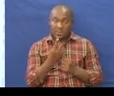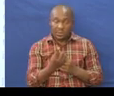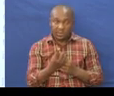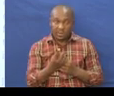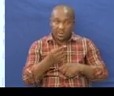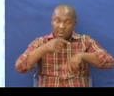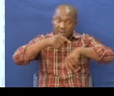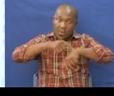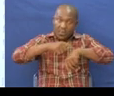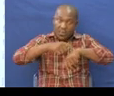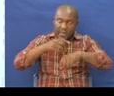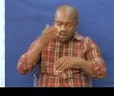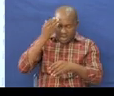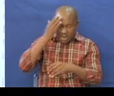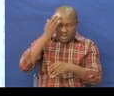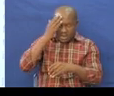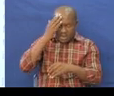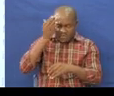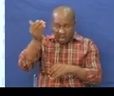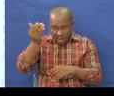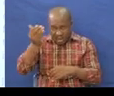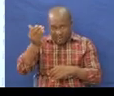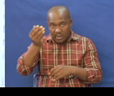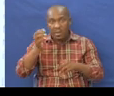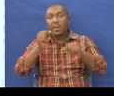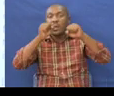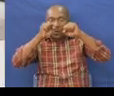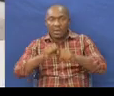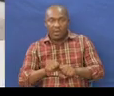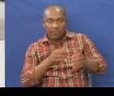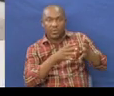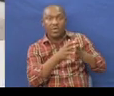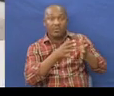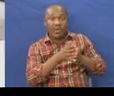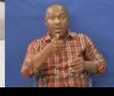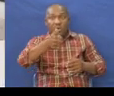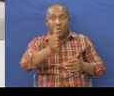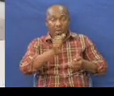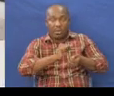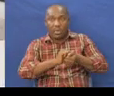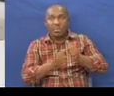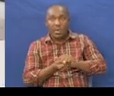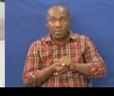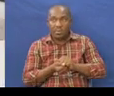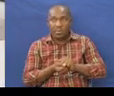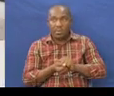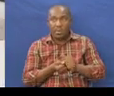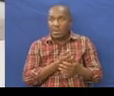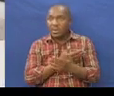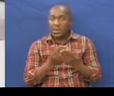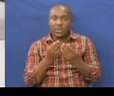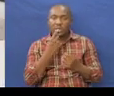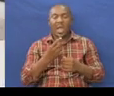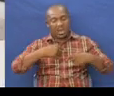in identifying research problem, you have to define your problem. Okay, you don't just say, okay,